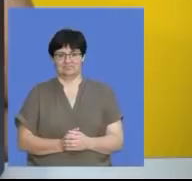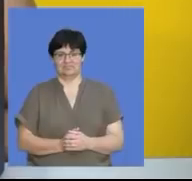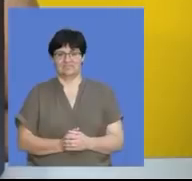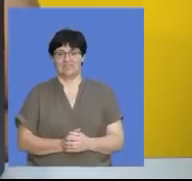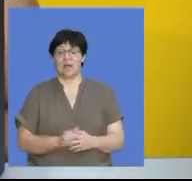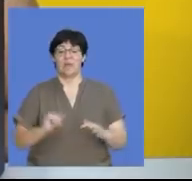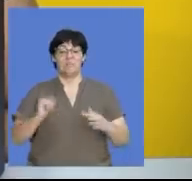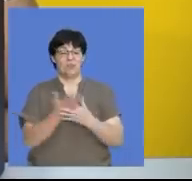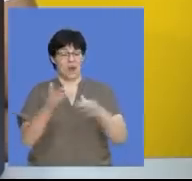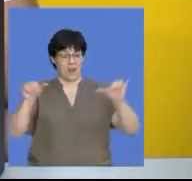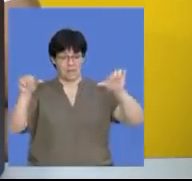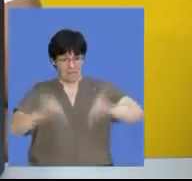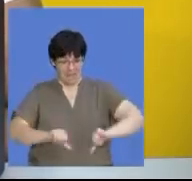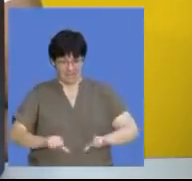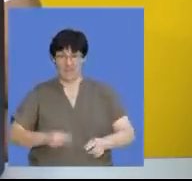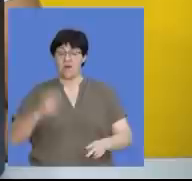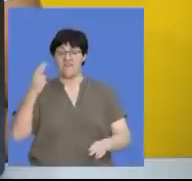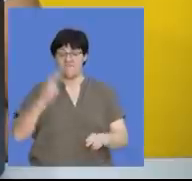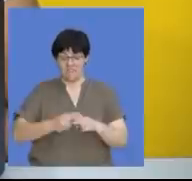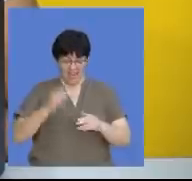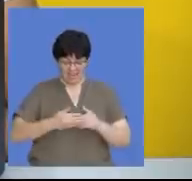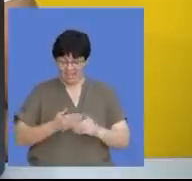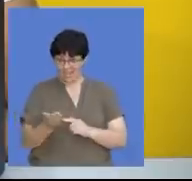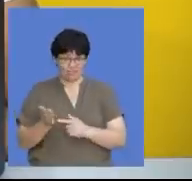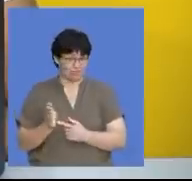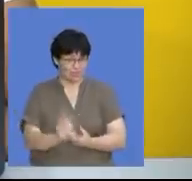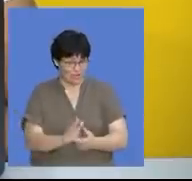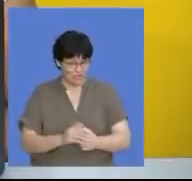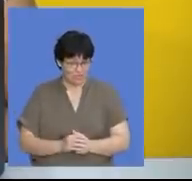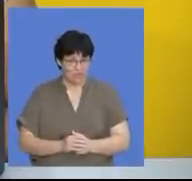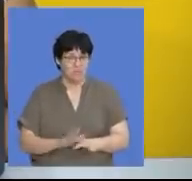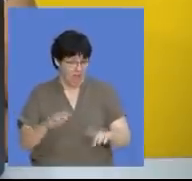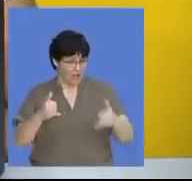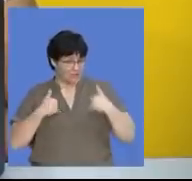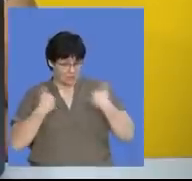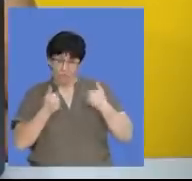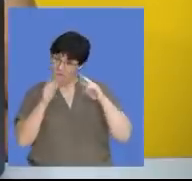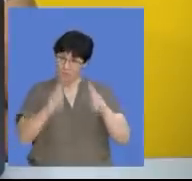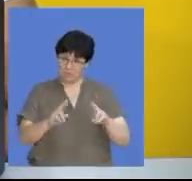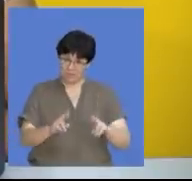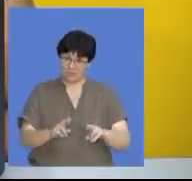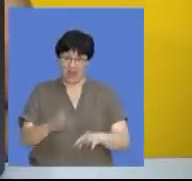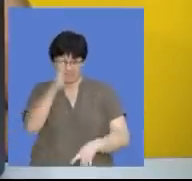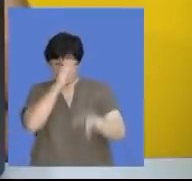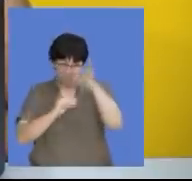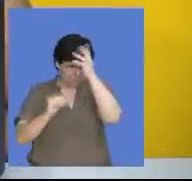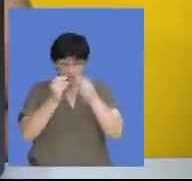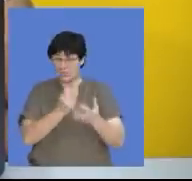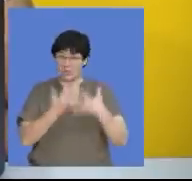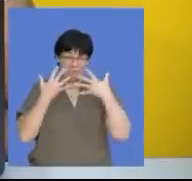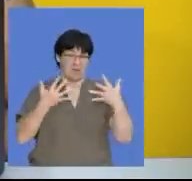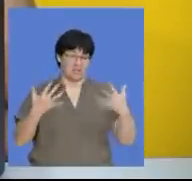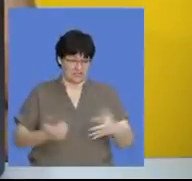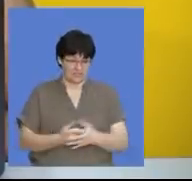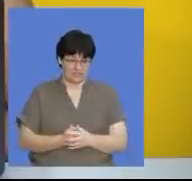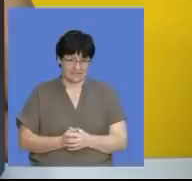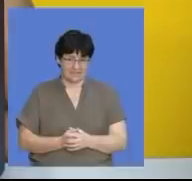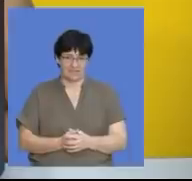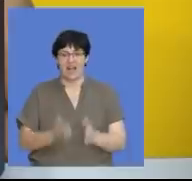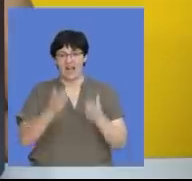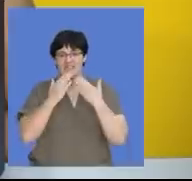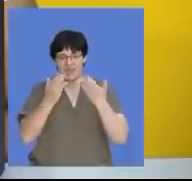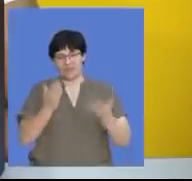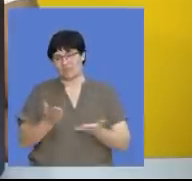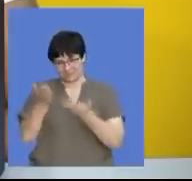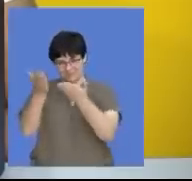We're back from the break, guys, and it's the final stretch of the show. I hope you're still enjoying it and you're taking as much information as you can. Thank you so